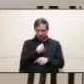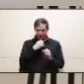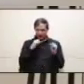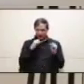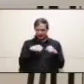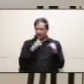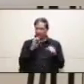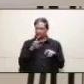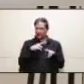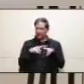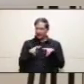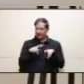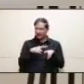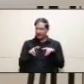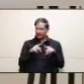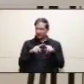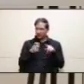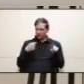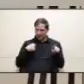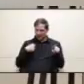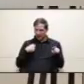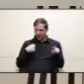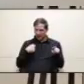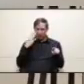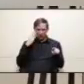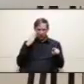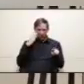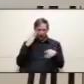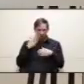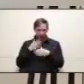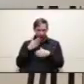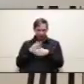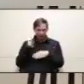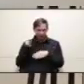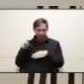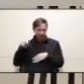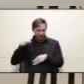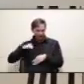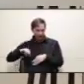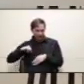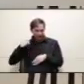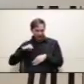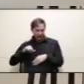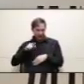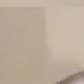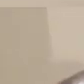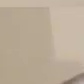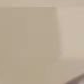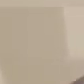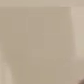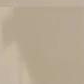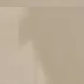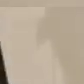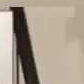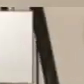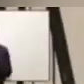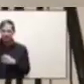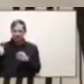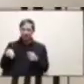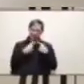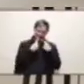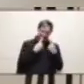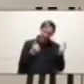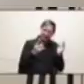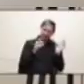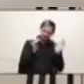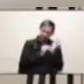are renting a property from me, you know I work for that particular municipality and you are bidding there, it is required that you declare in